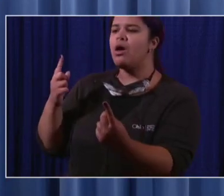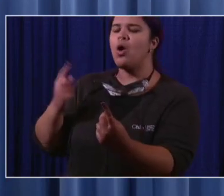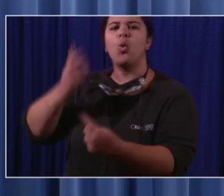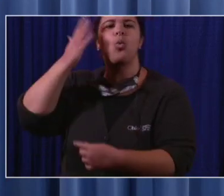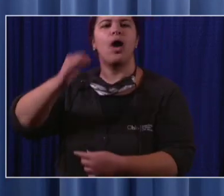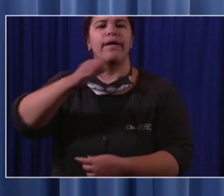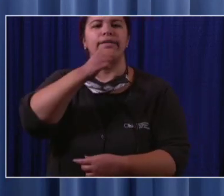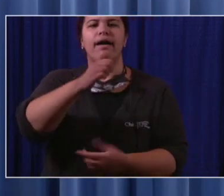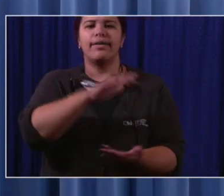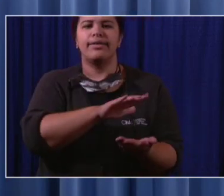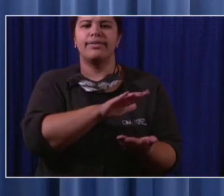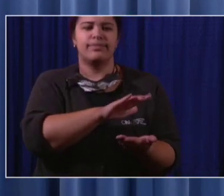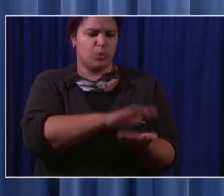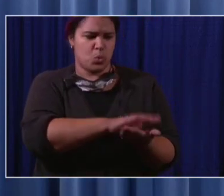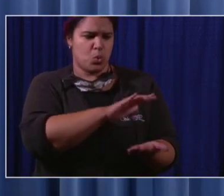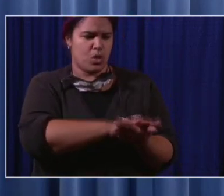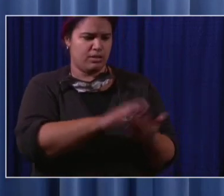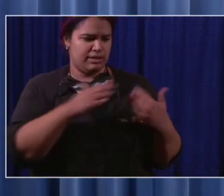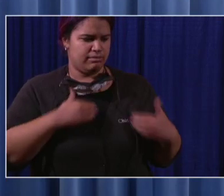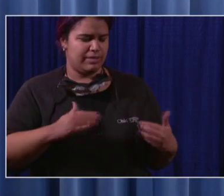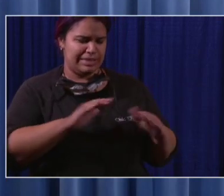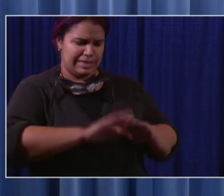year?